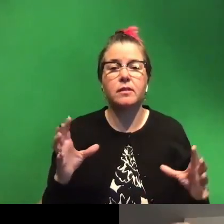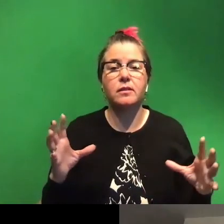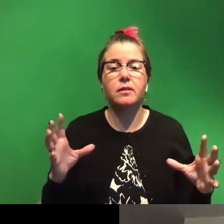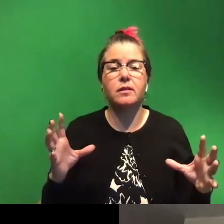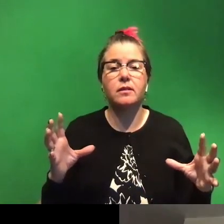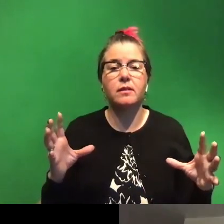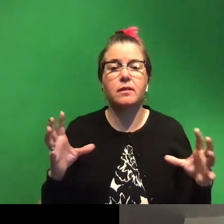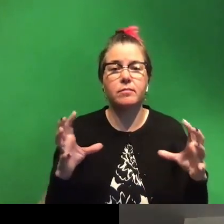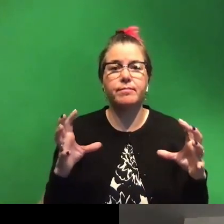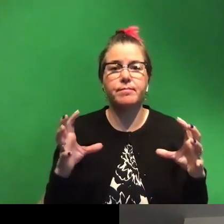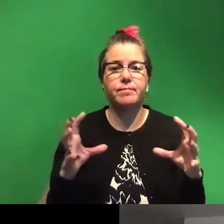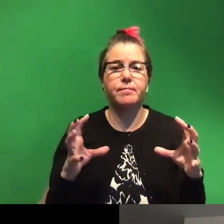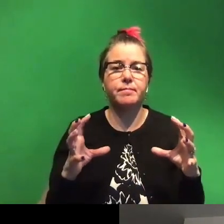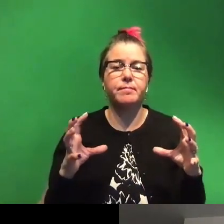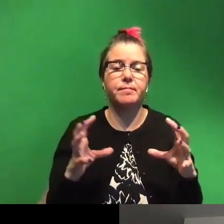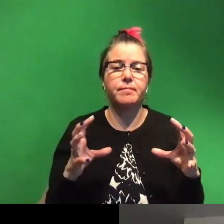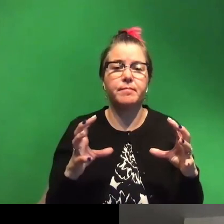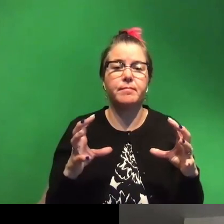it's getting